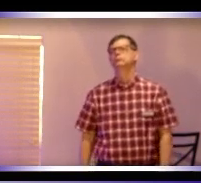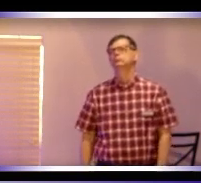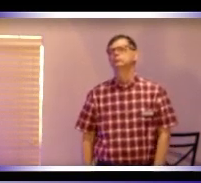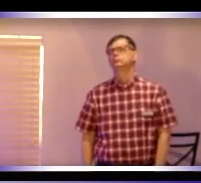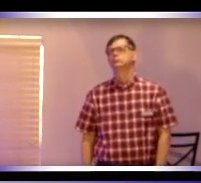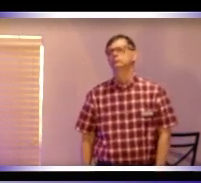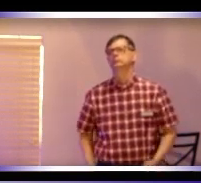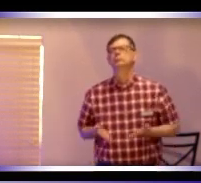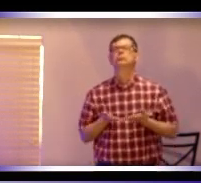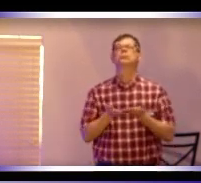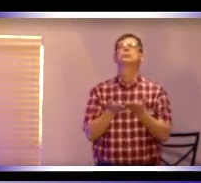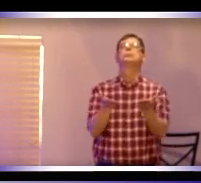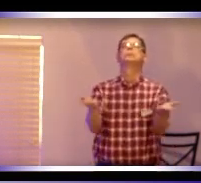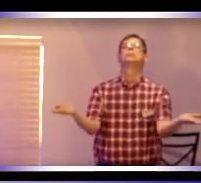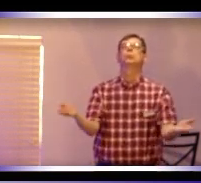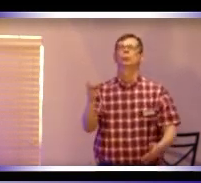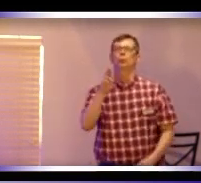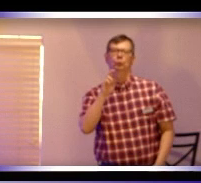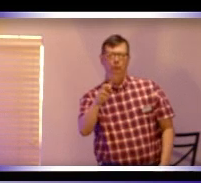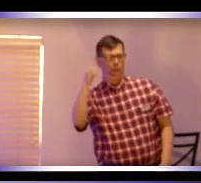And allow your mind to